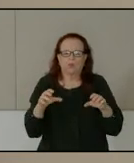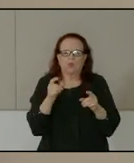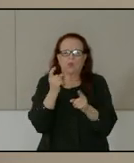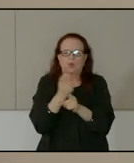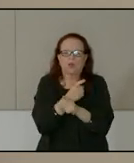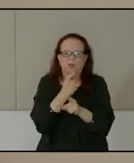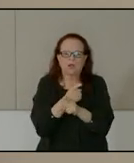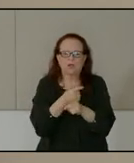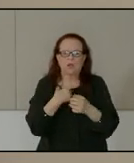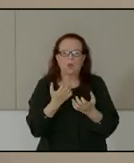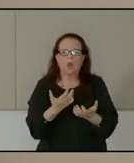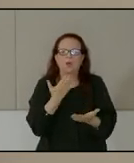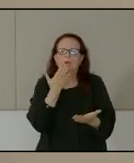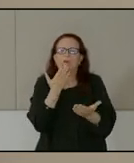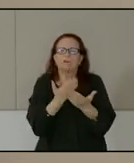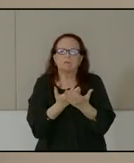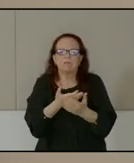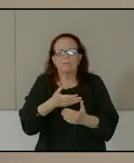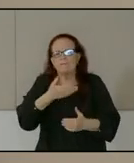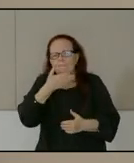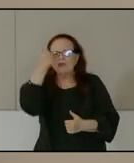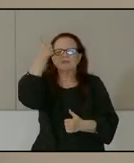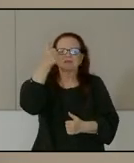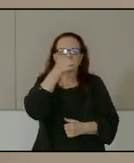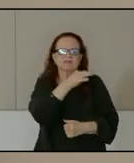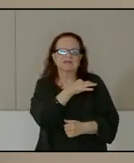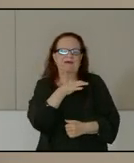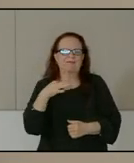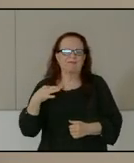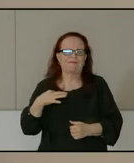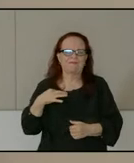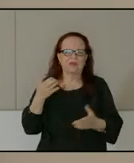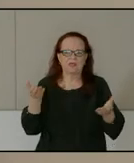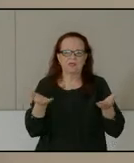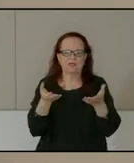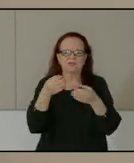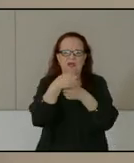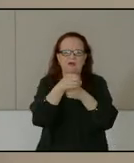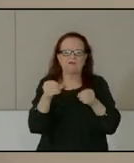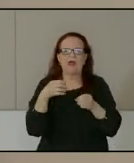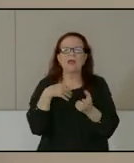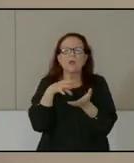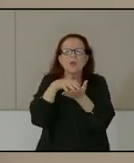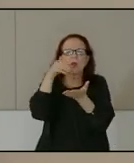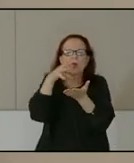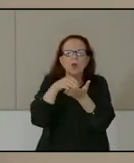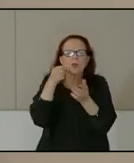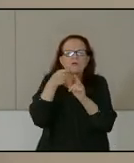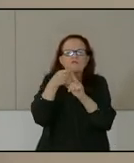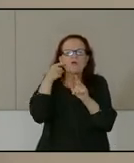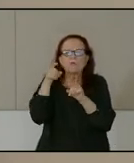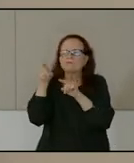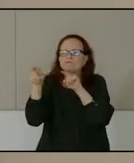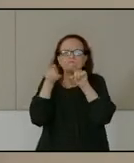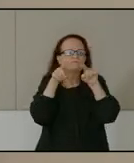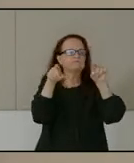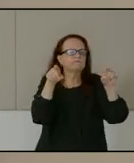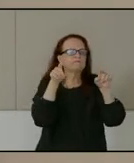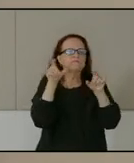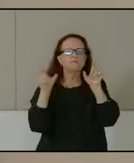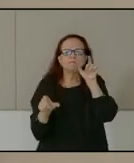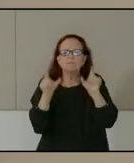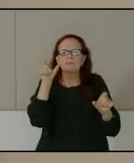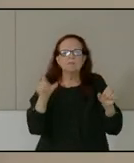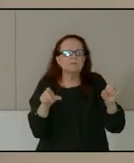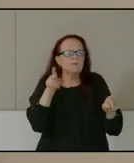best people we can and to learn from our friends in the community how the best way we can to establish this